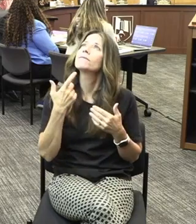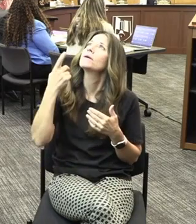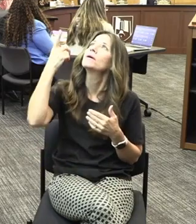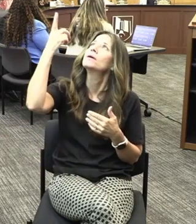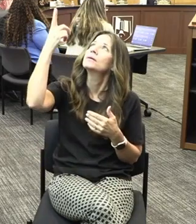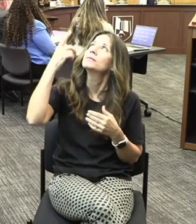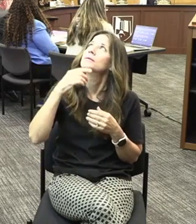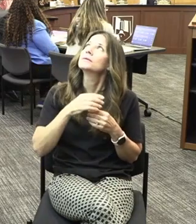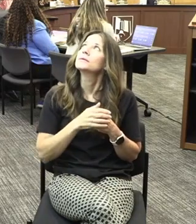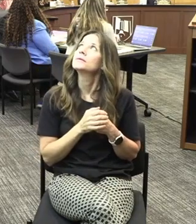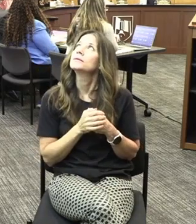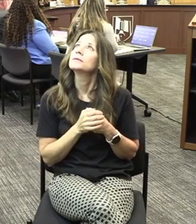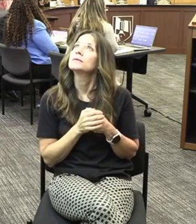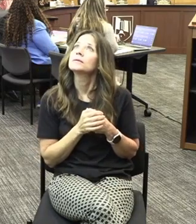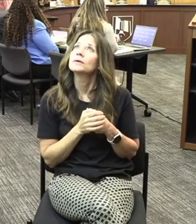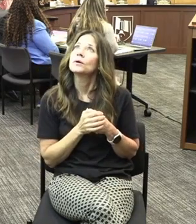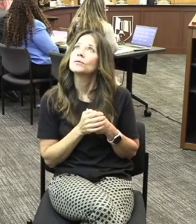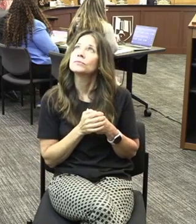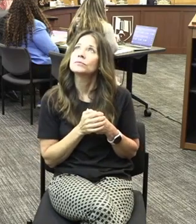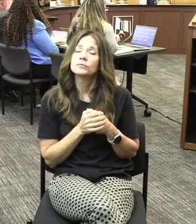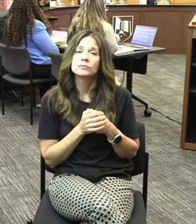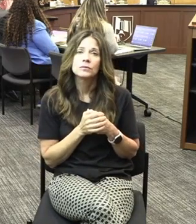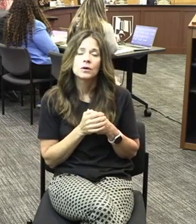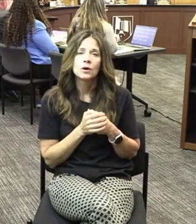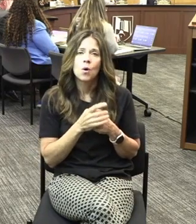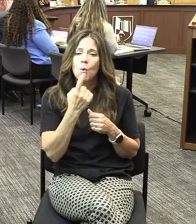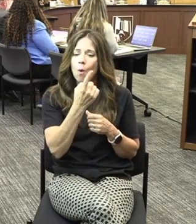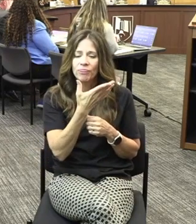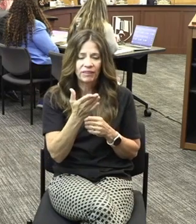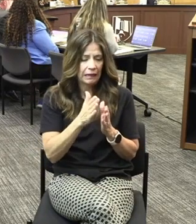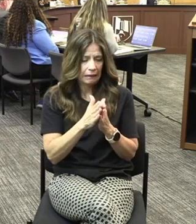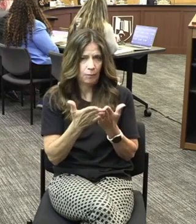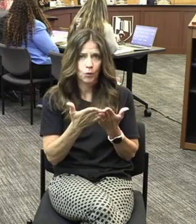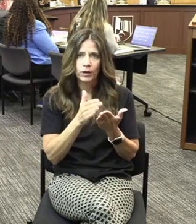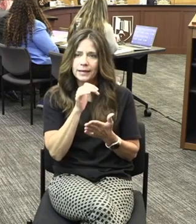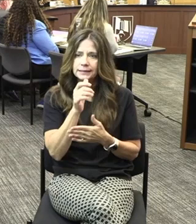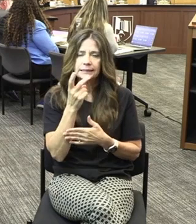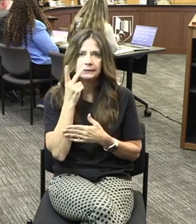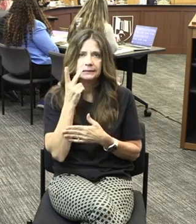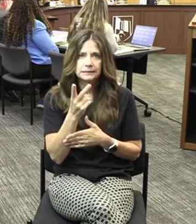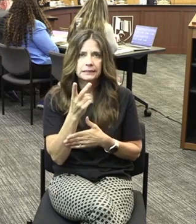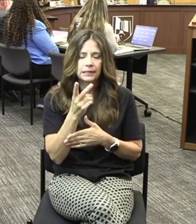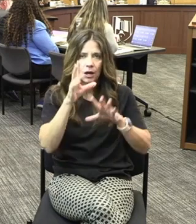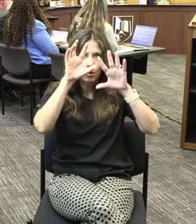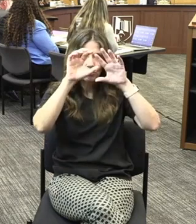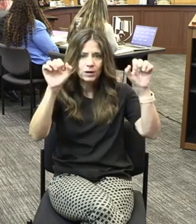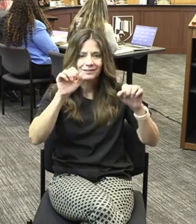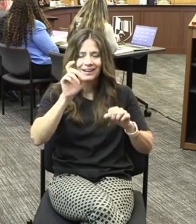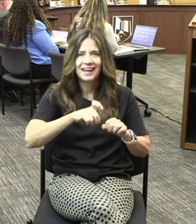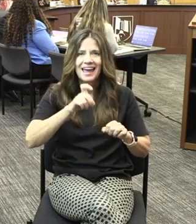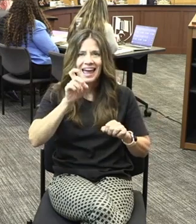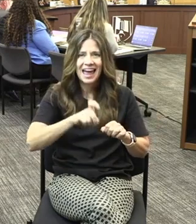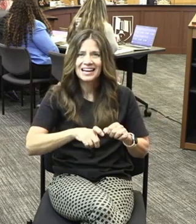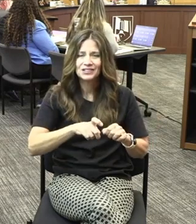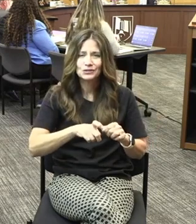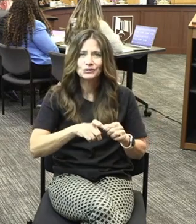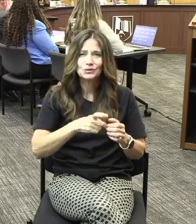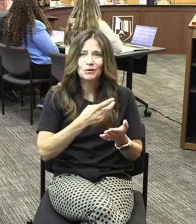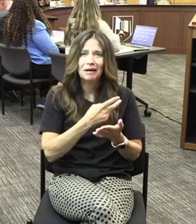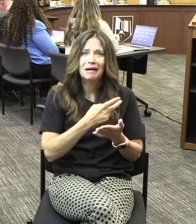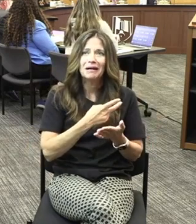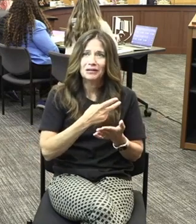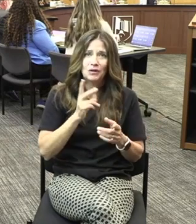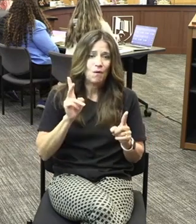president. One thing I didn't see in the book is anywhere in here that a president had to file a grievance against his